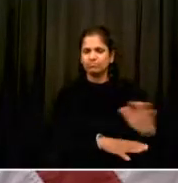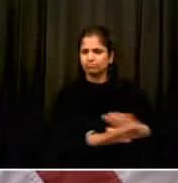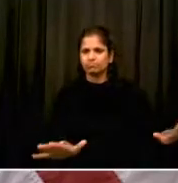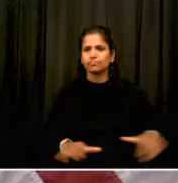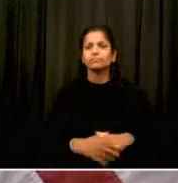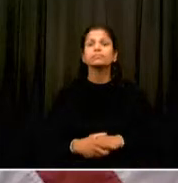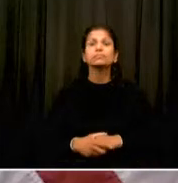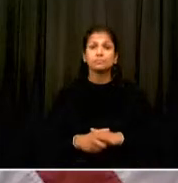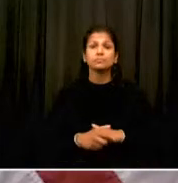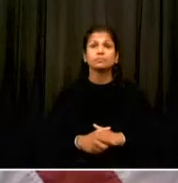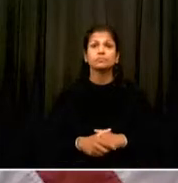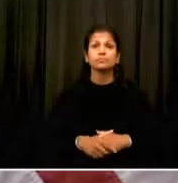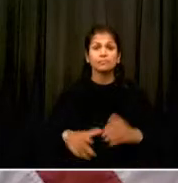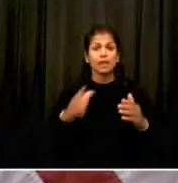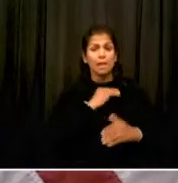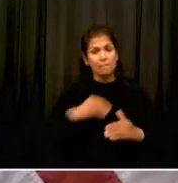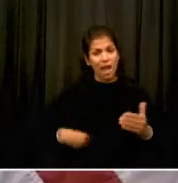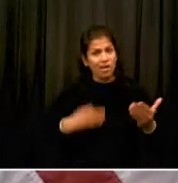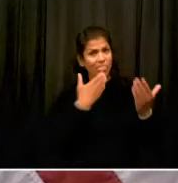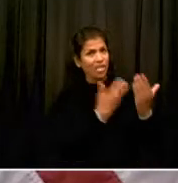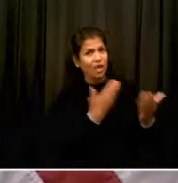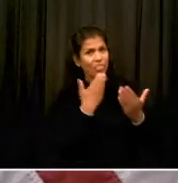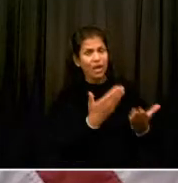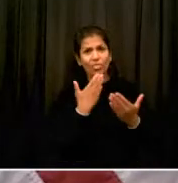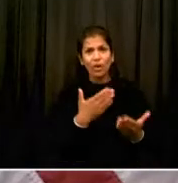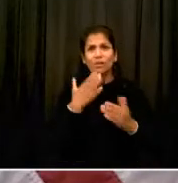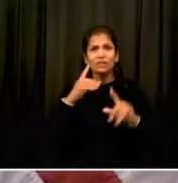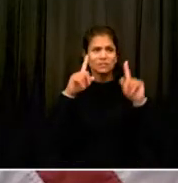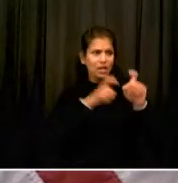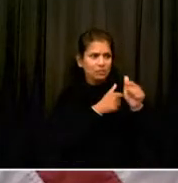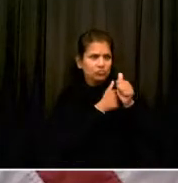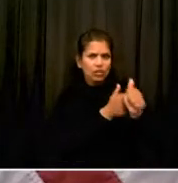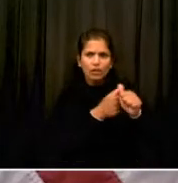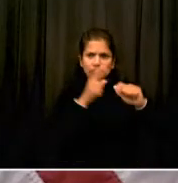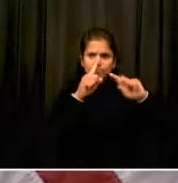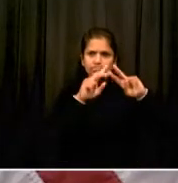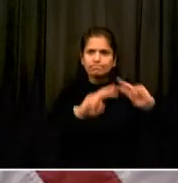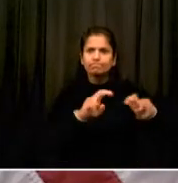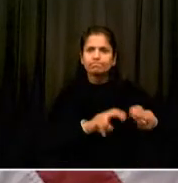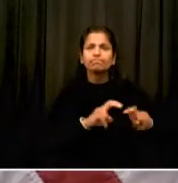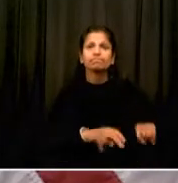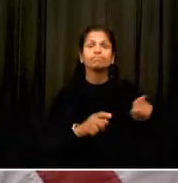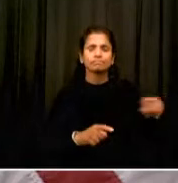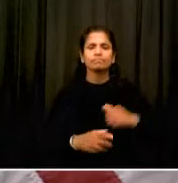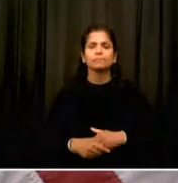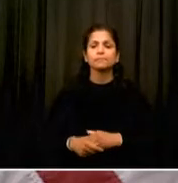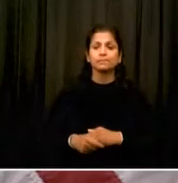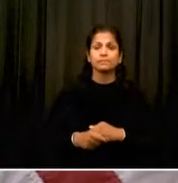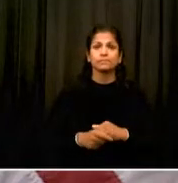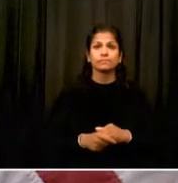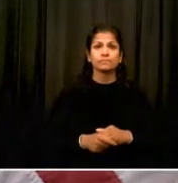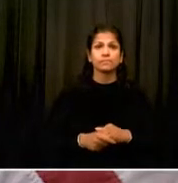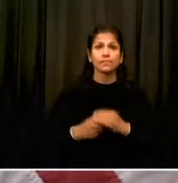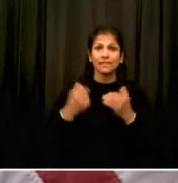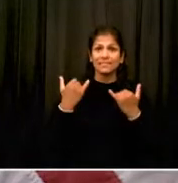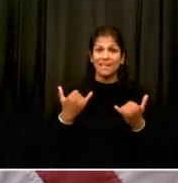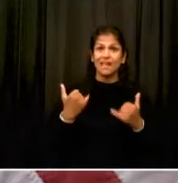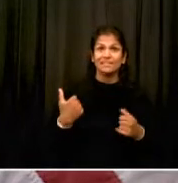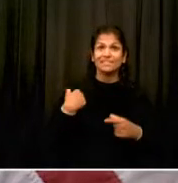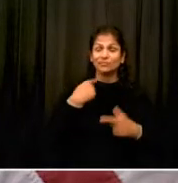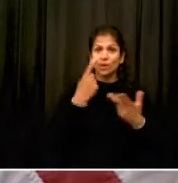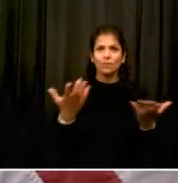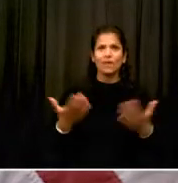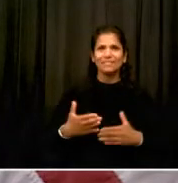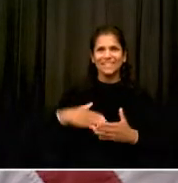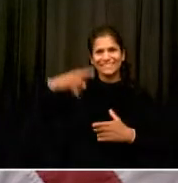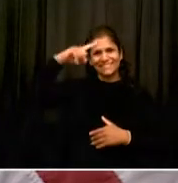work. Now, everyone, just a couple more quick things, and I mentioned at the beginning, it's summer and people are more and more out there